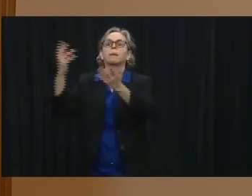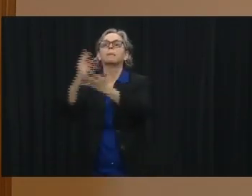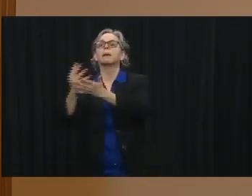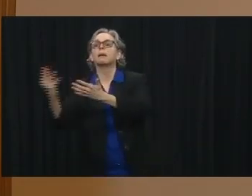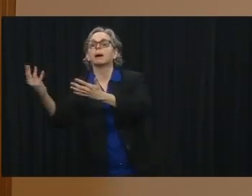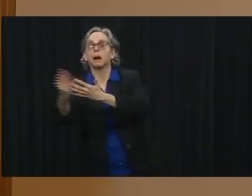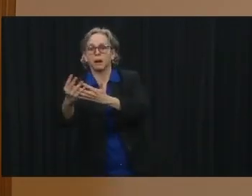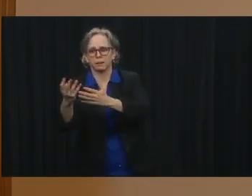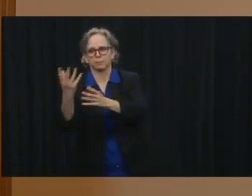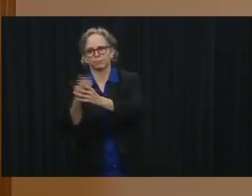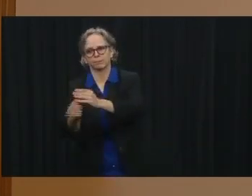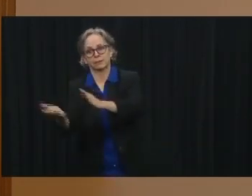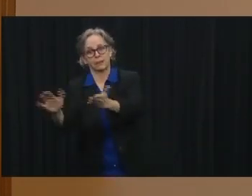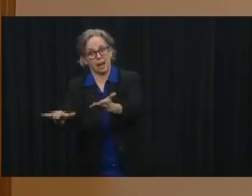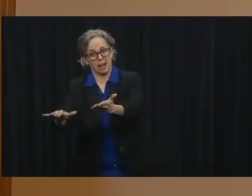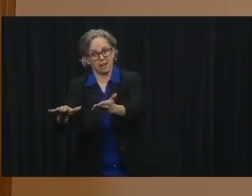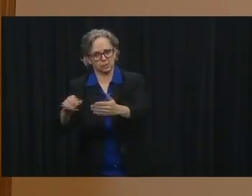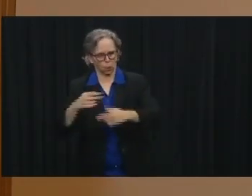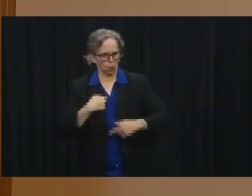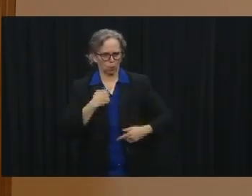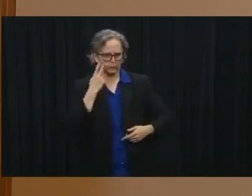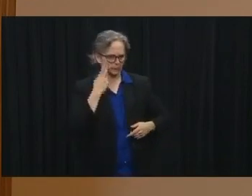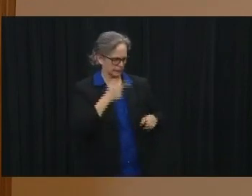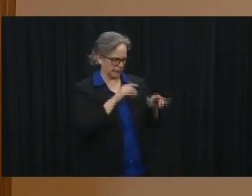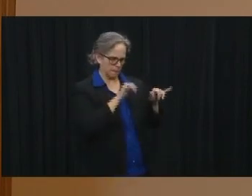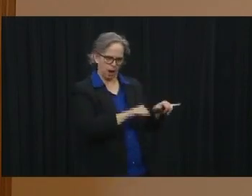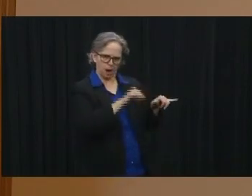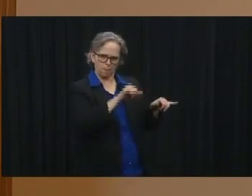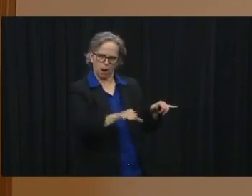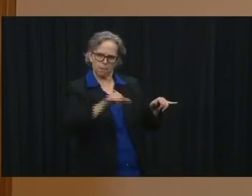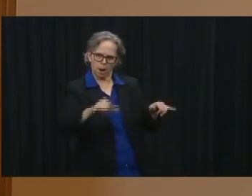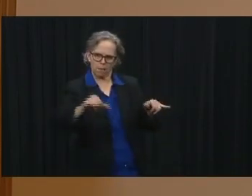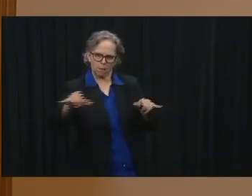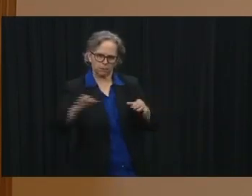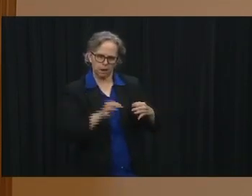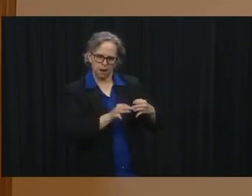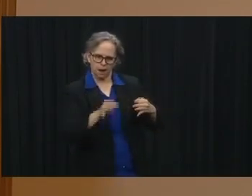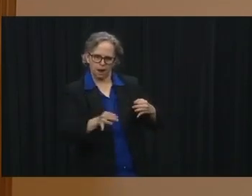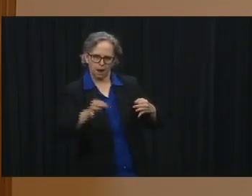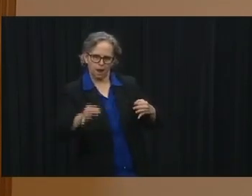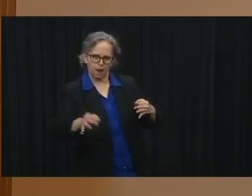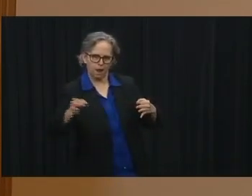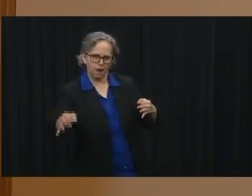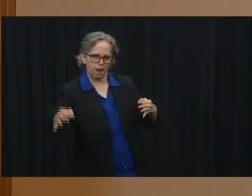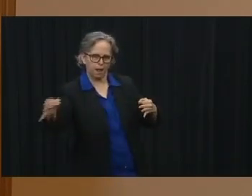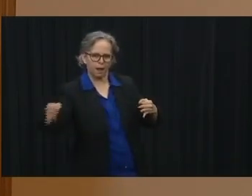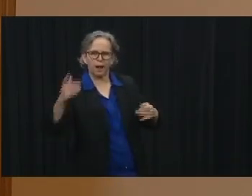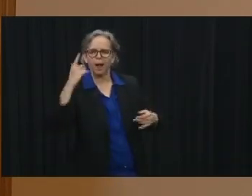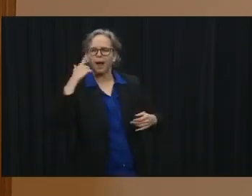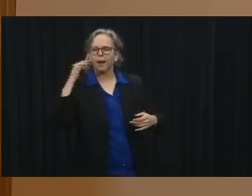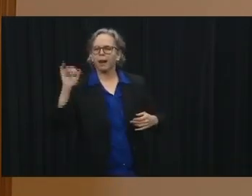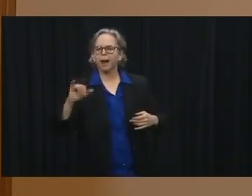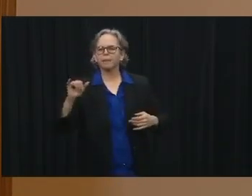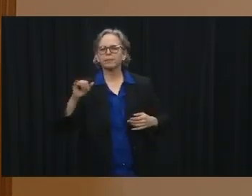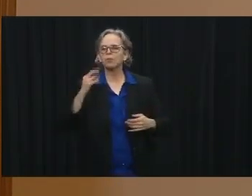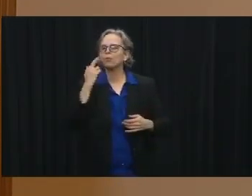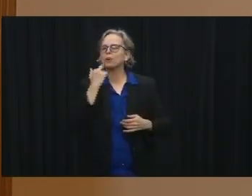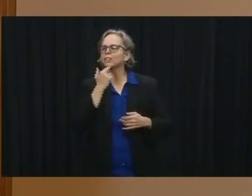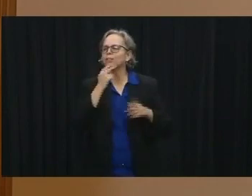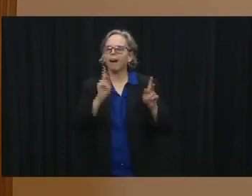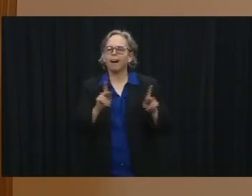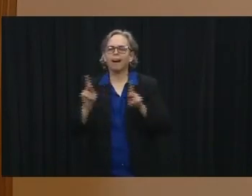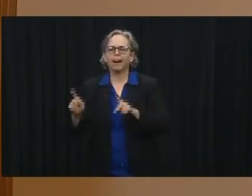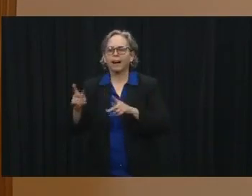is lagging. And it's a lot like restaurants. They try to guess how many tables they'll need for a night, and whether we realize it or